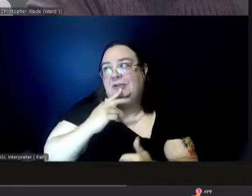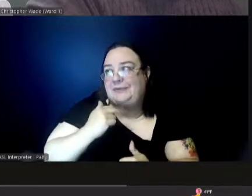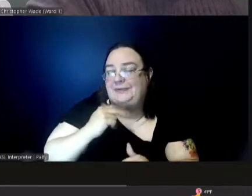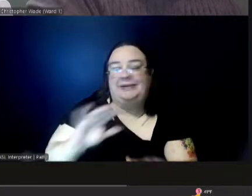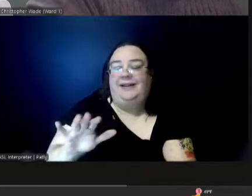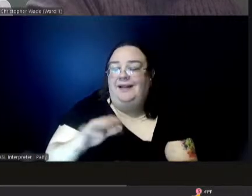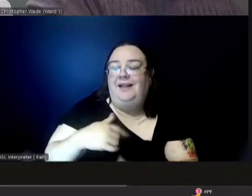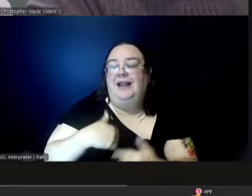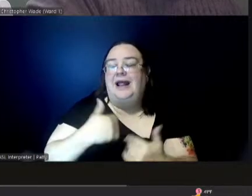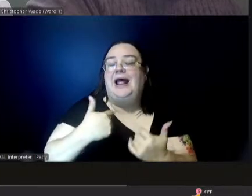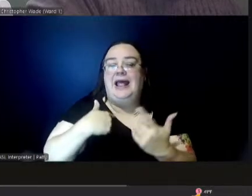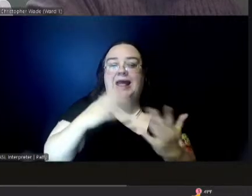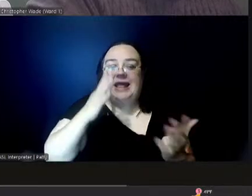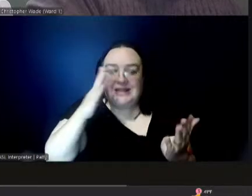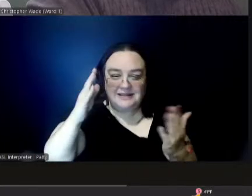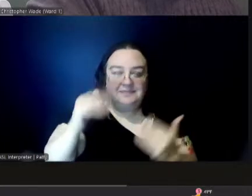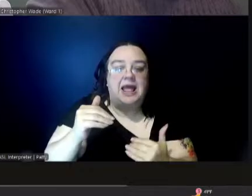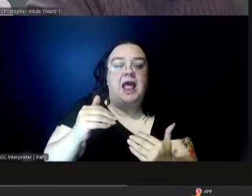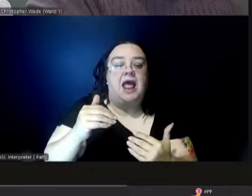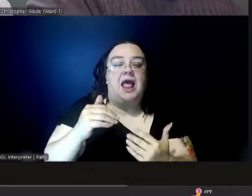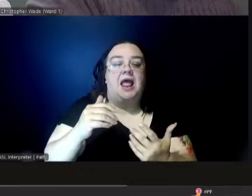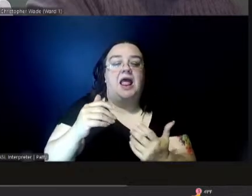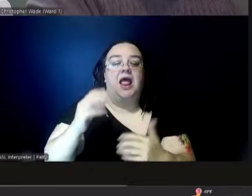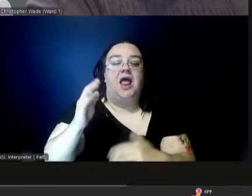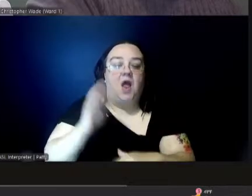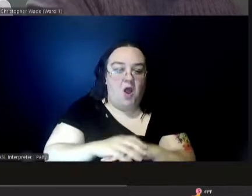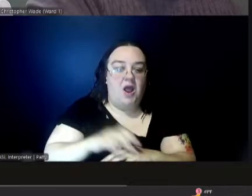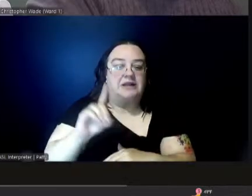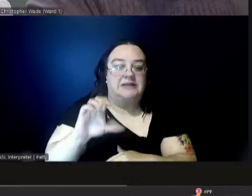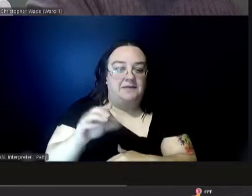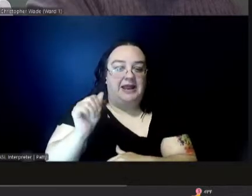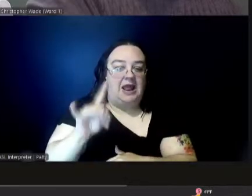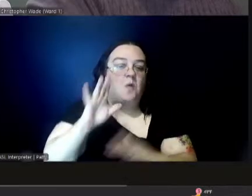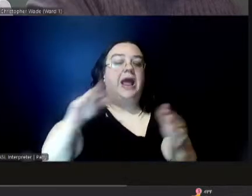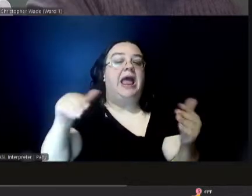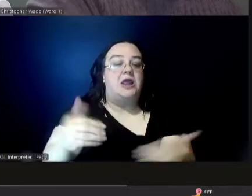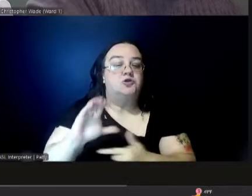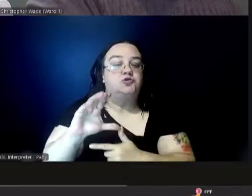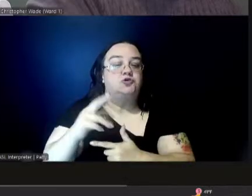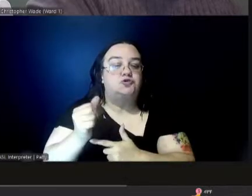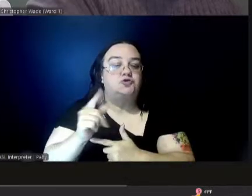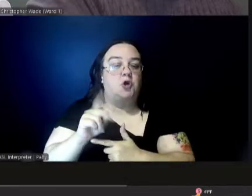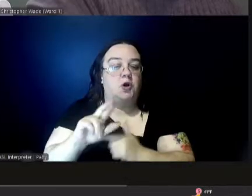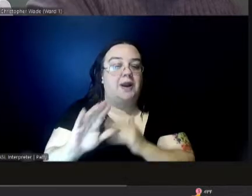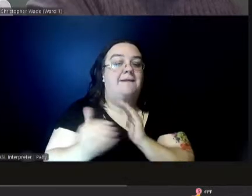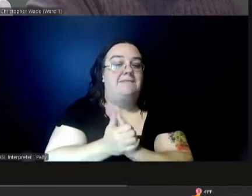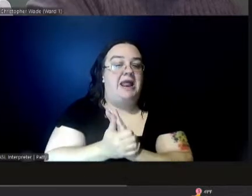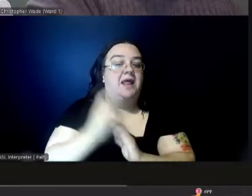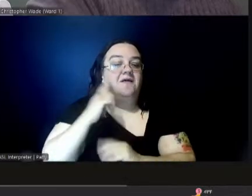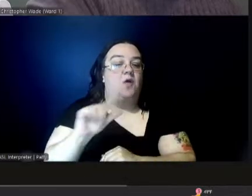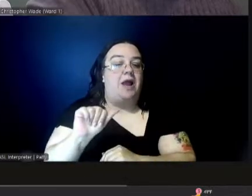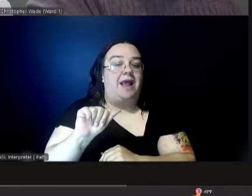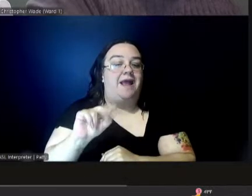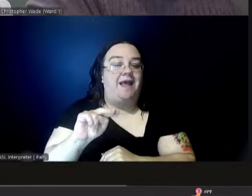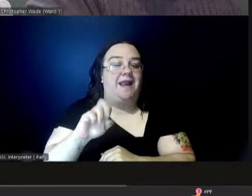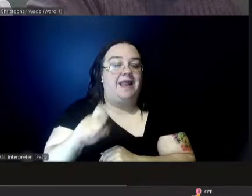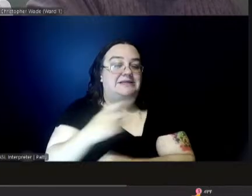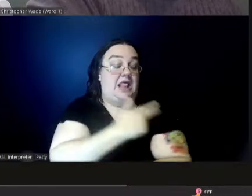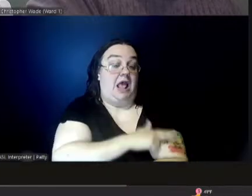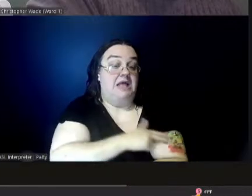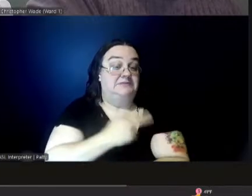public, on December 18th, we will introduce a charter amendment for annexing the Hospital Hill property.